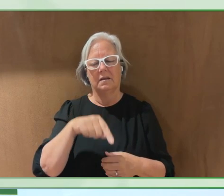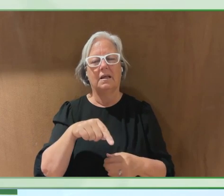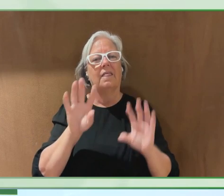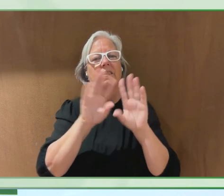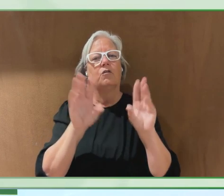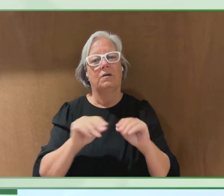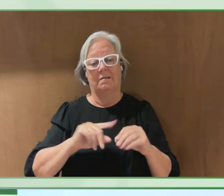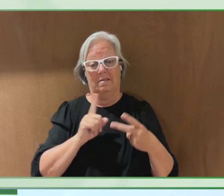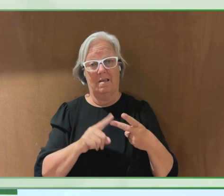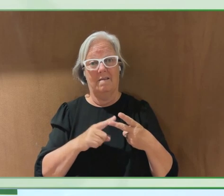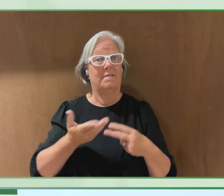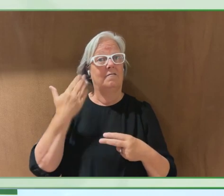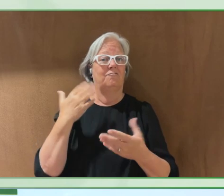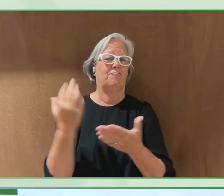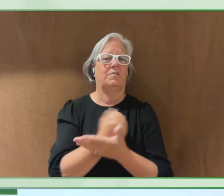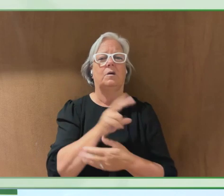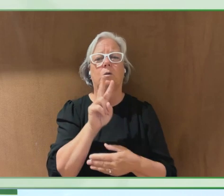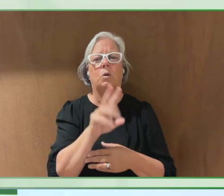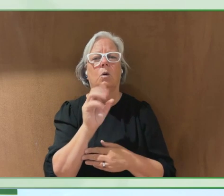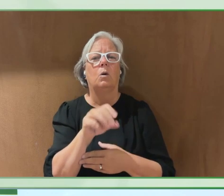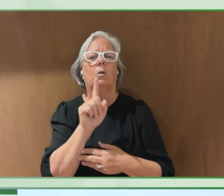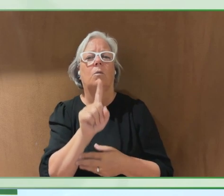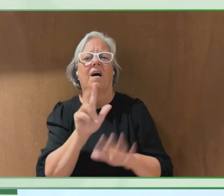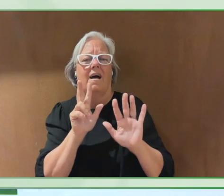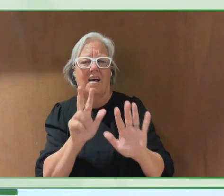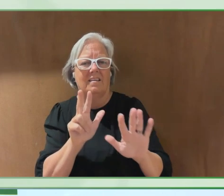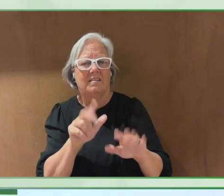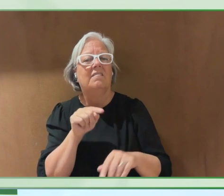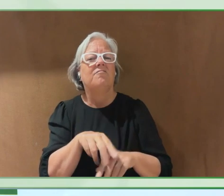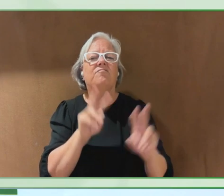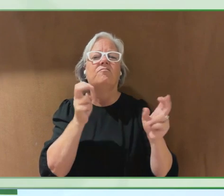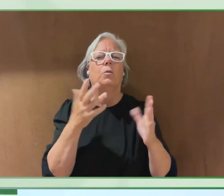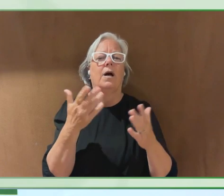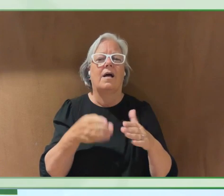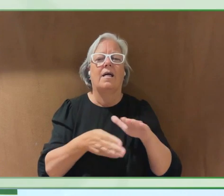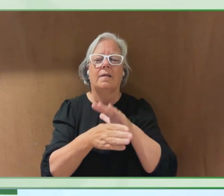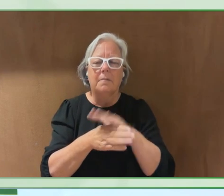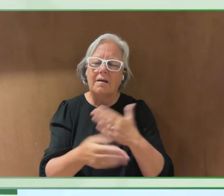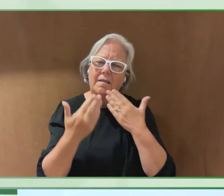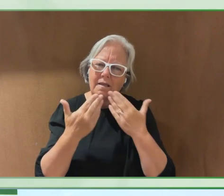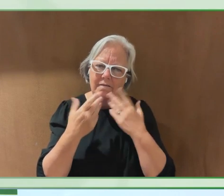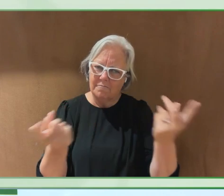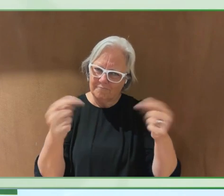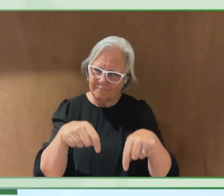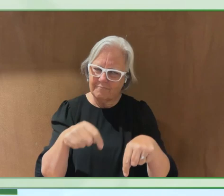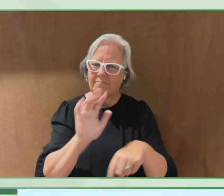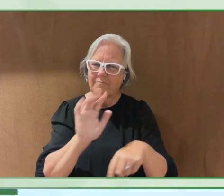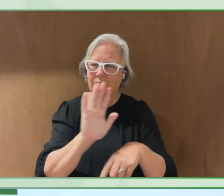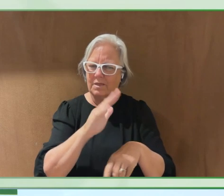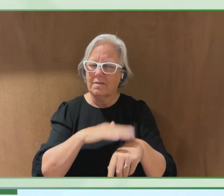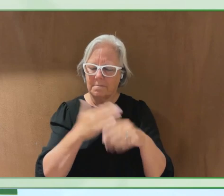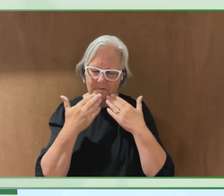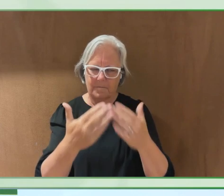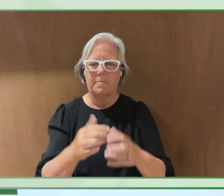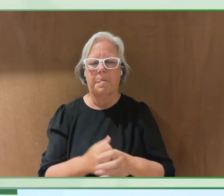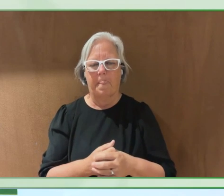2018 for our work on accessibility. And again, thank you so much for taking time out and being here for this session. Just a little bit about the